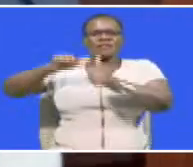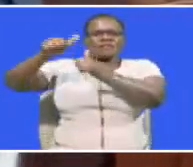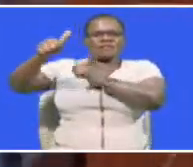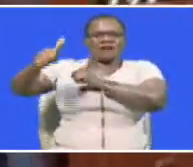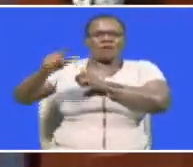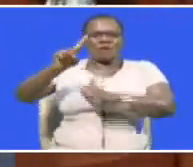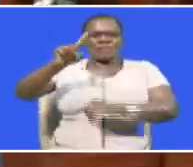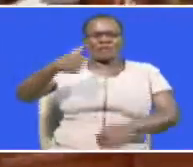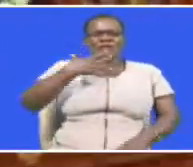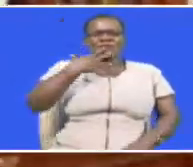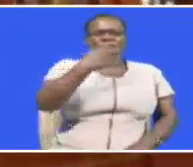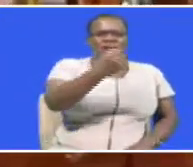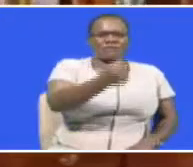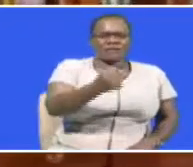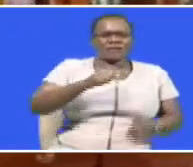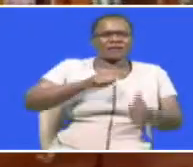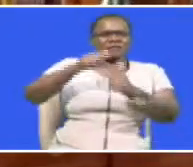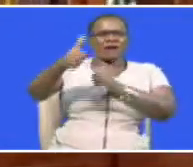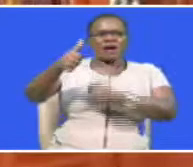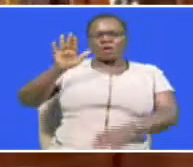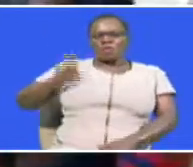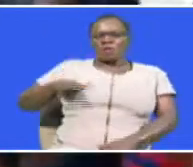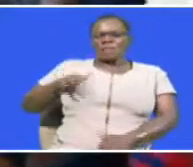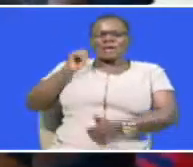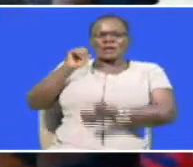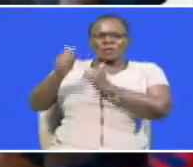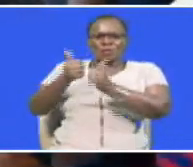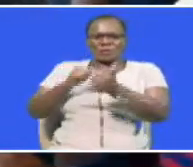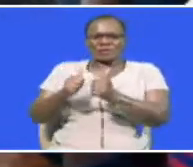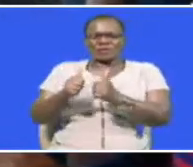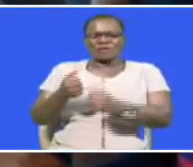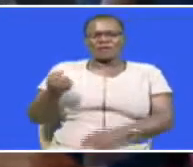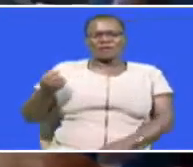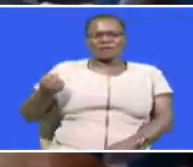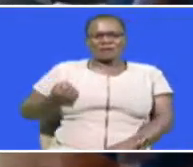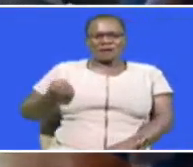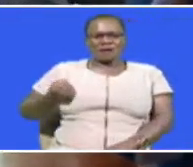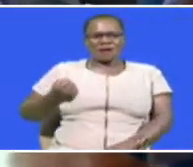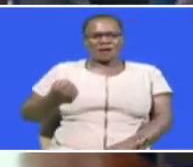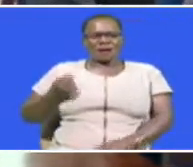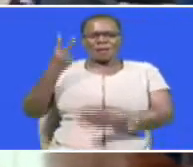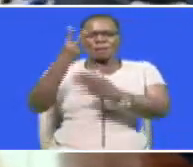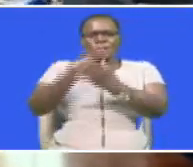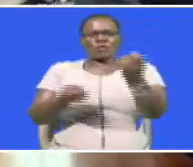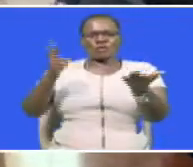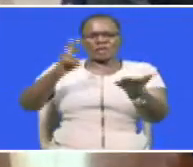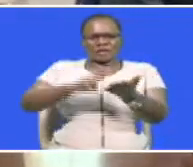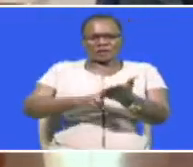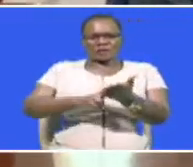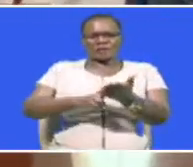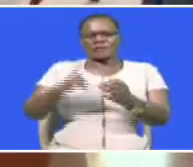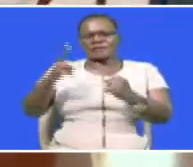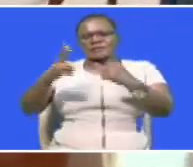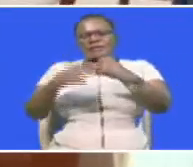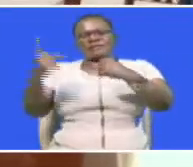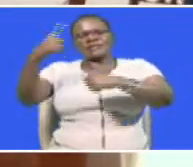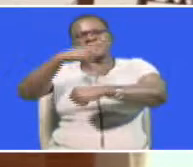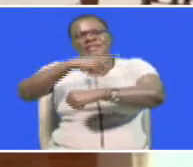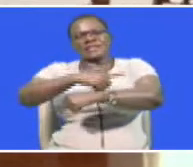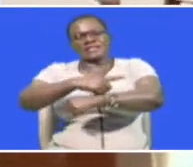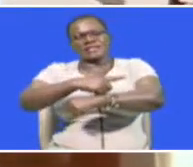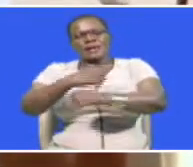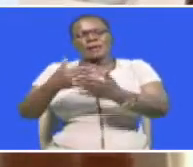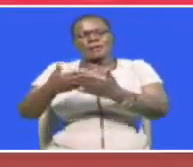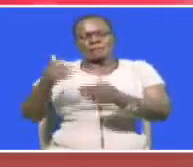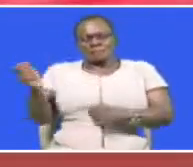and 1,500 meters women races. Kipyegon set both records in a span of just 7 days